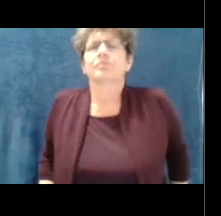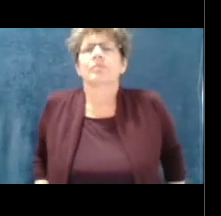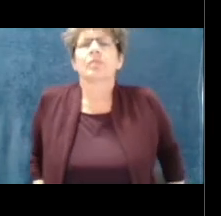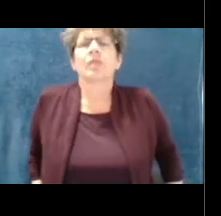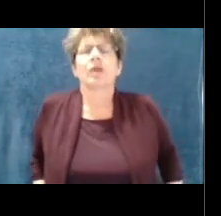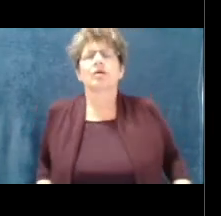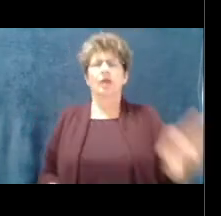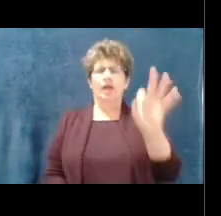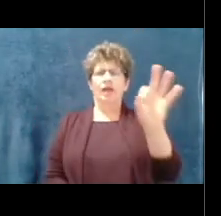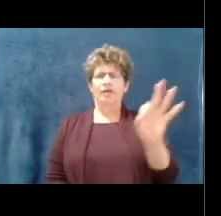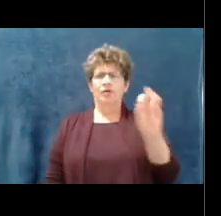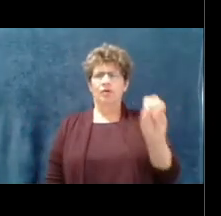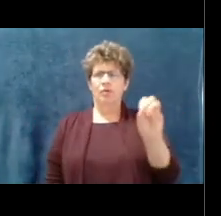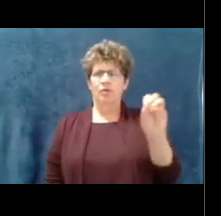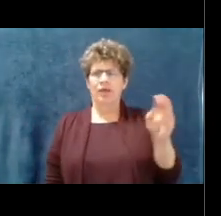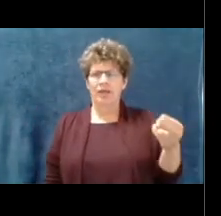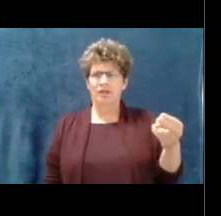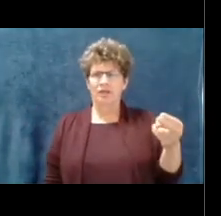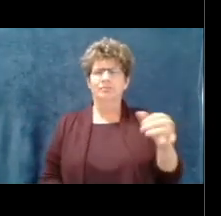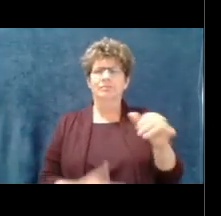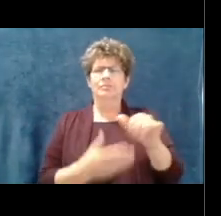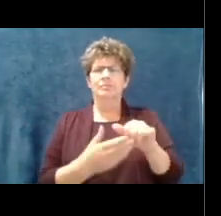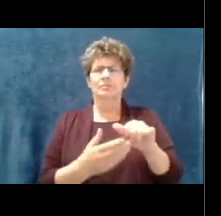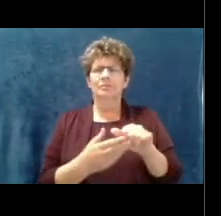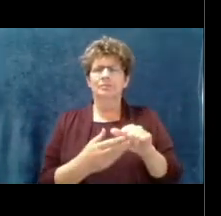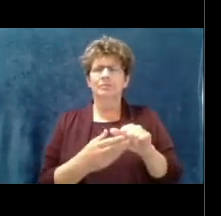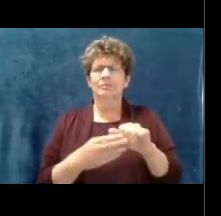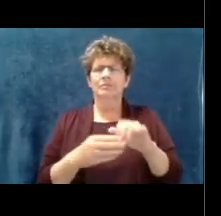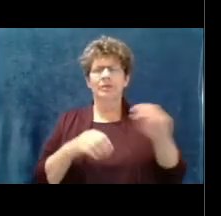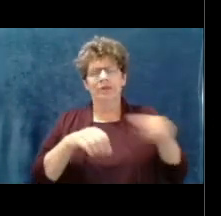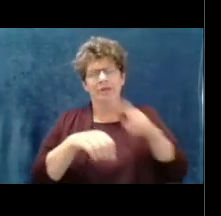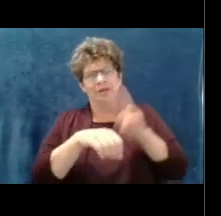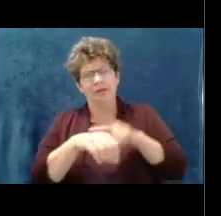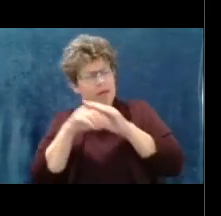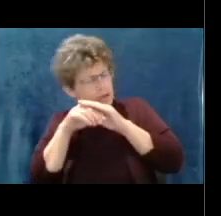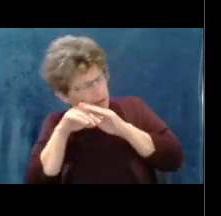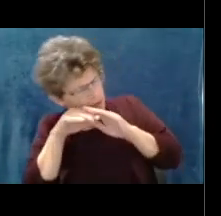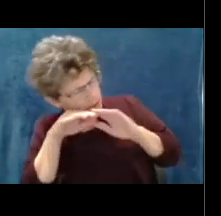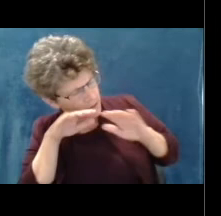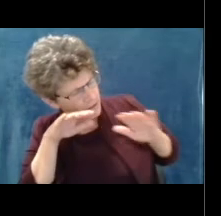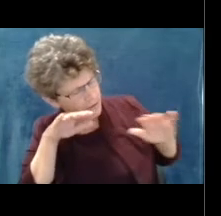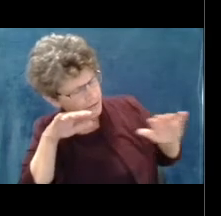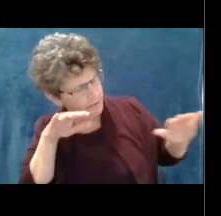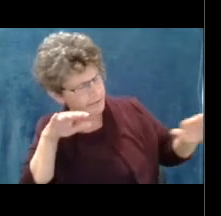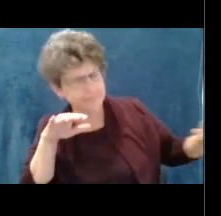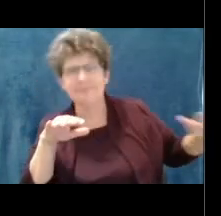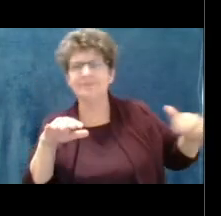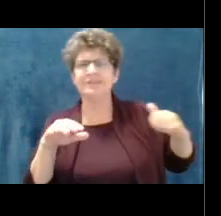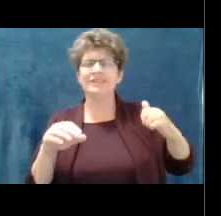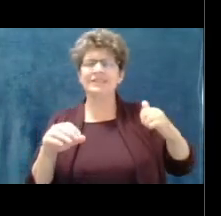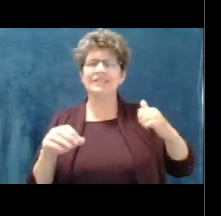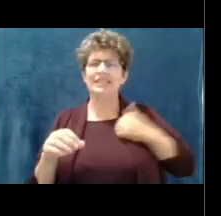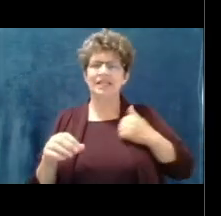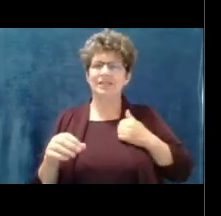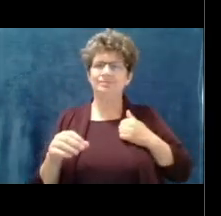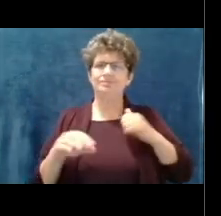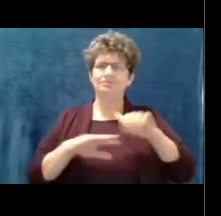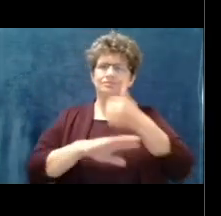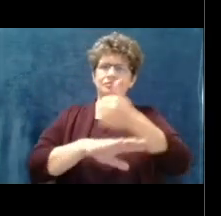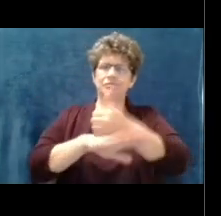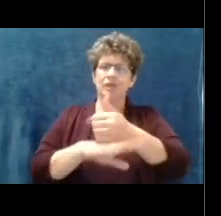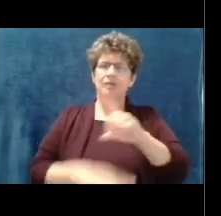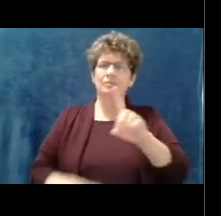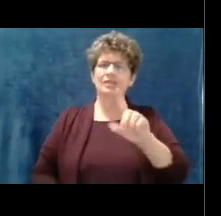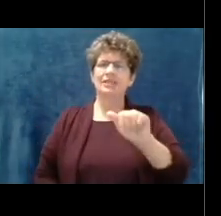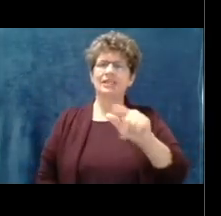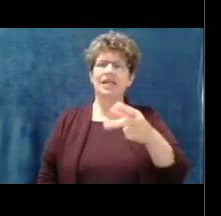FOH, is a national nonprofit. It was created at Dalhousie University in Halifax in 2011